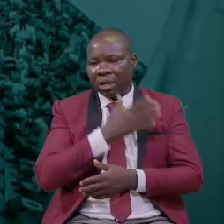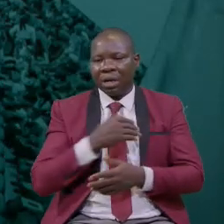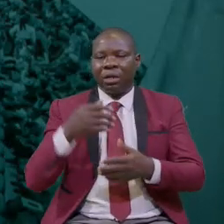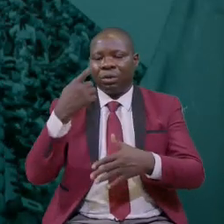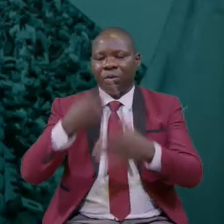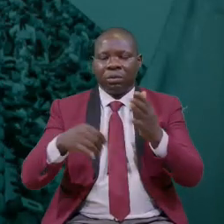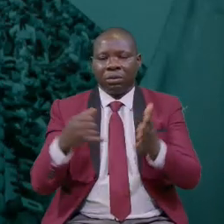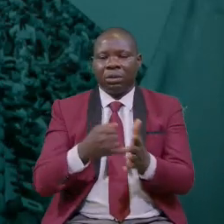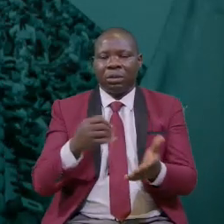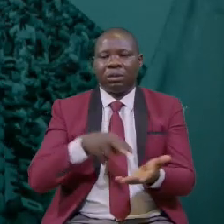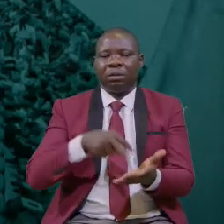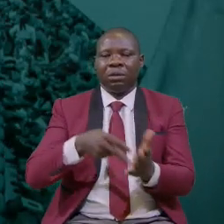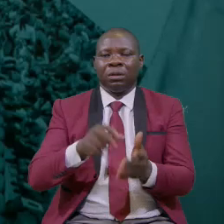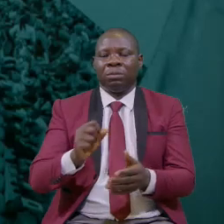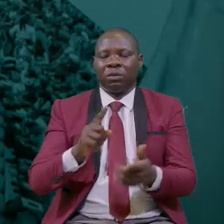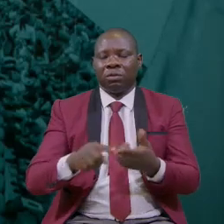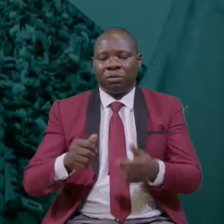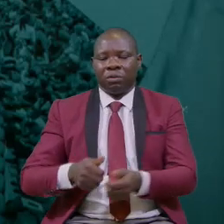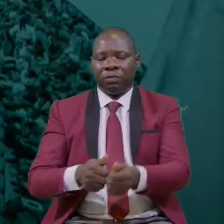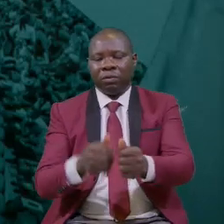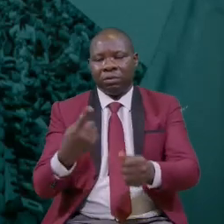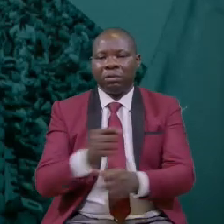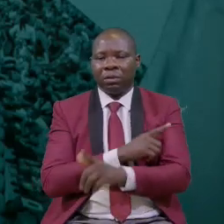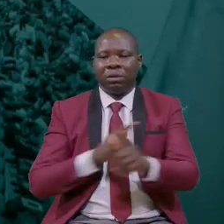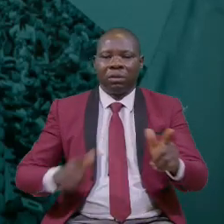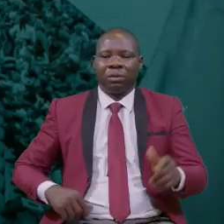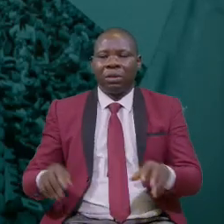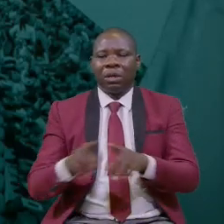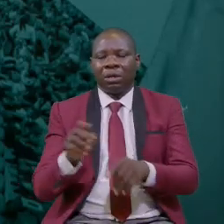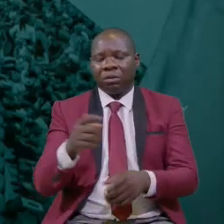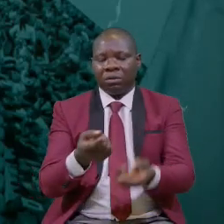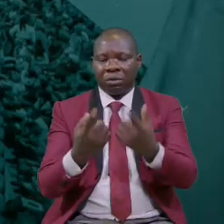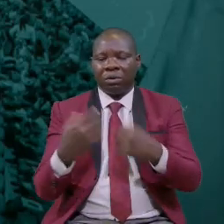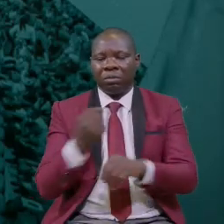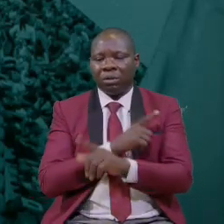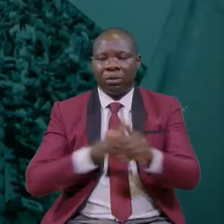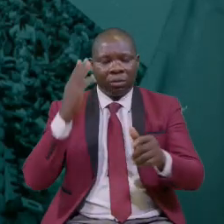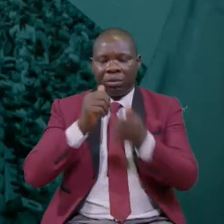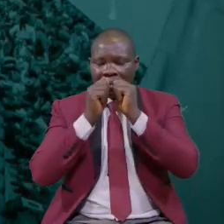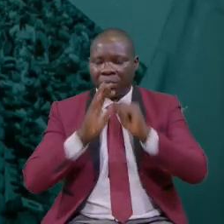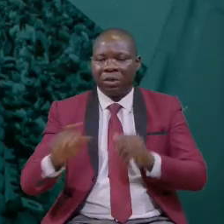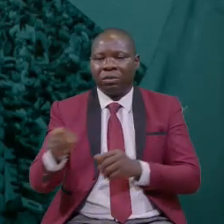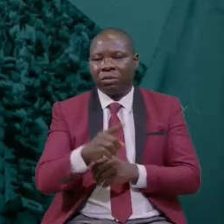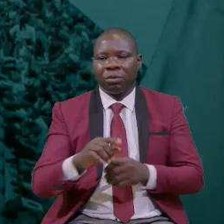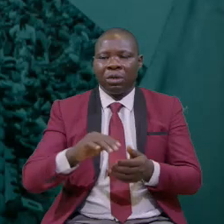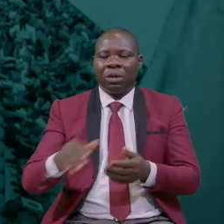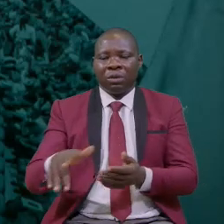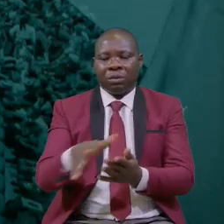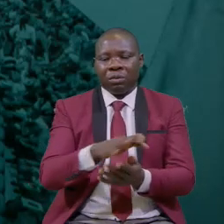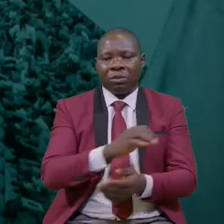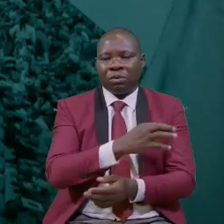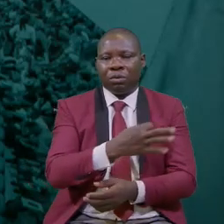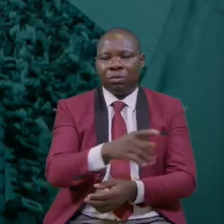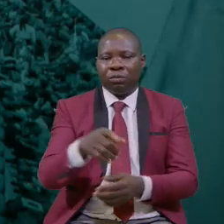means to follow the Lord. As you come, the Lord will bless you. Those of you decided on